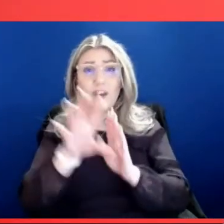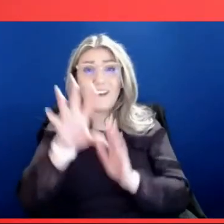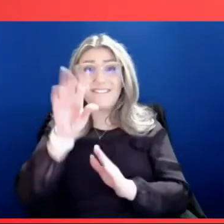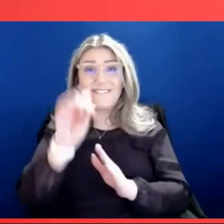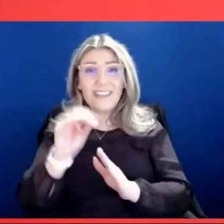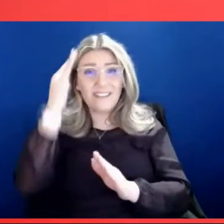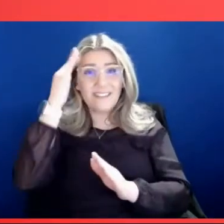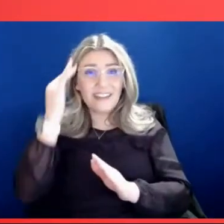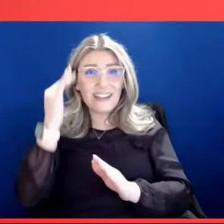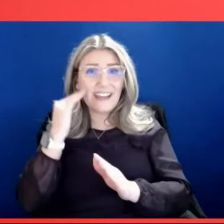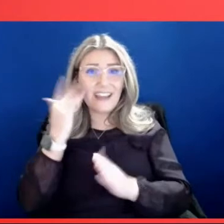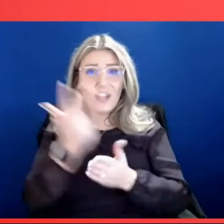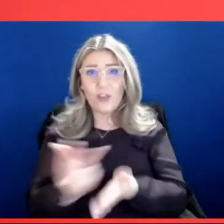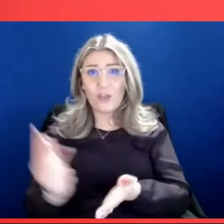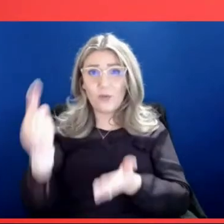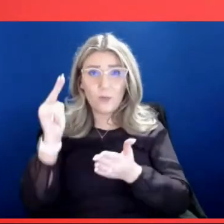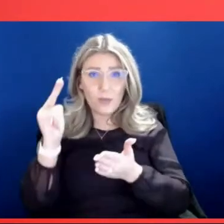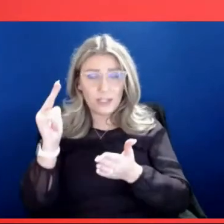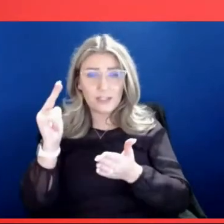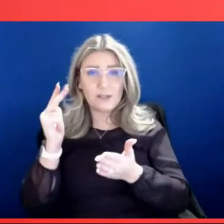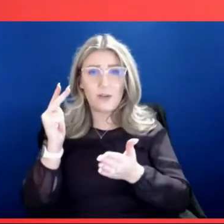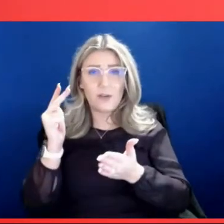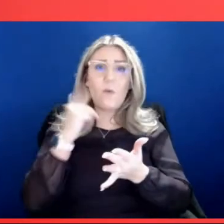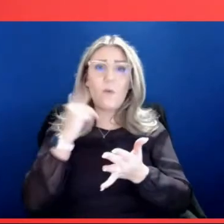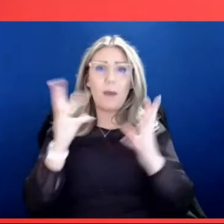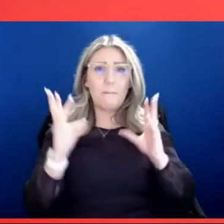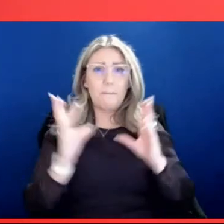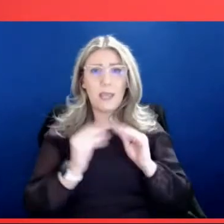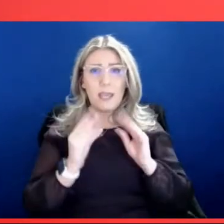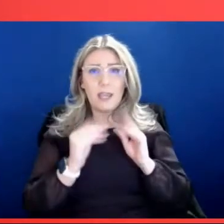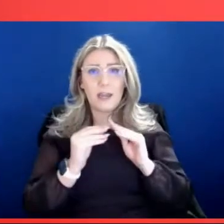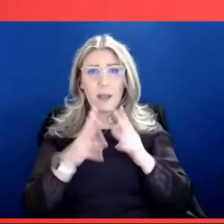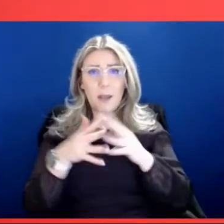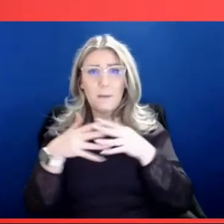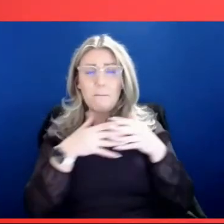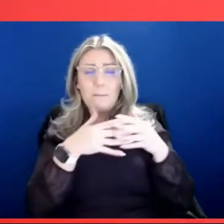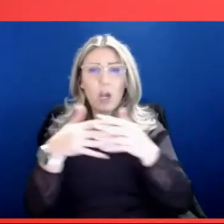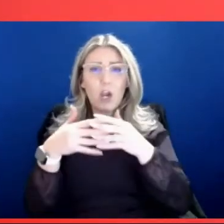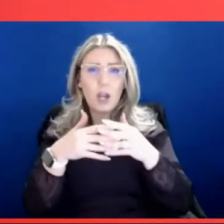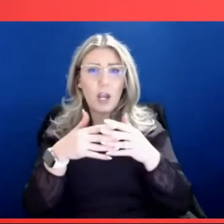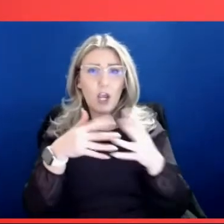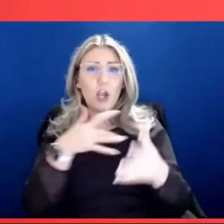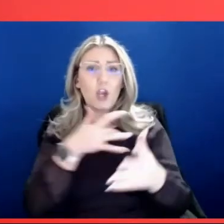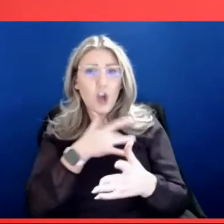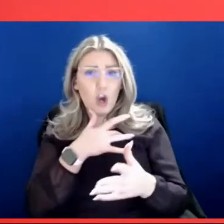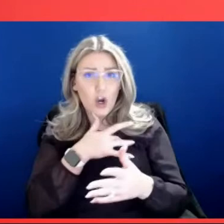weeks ago, we had a meeting of the American College of Cardiology